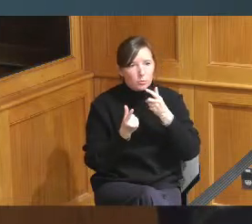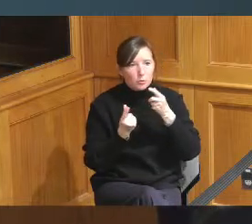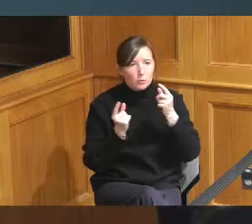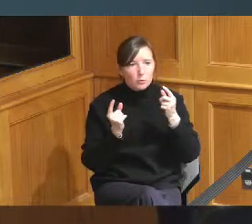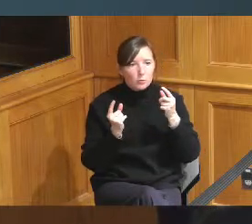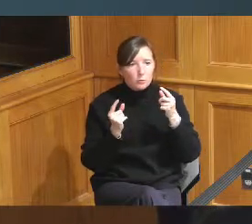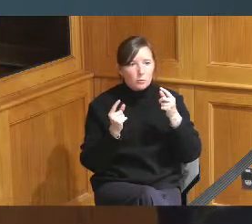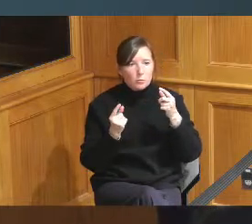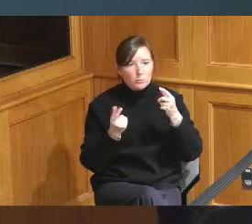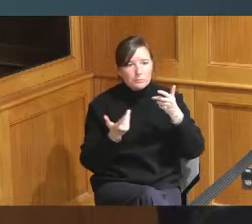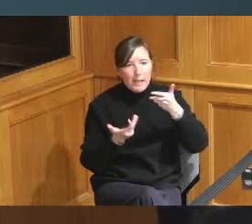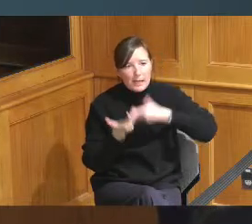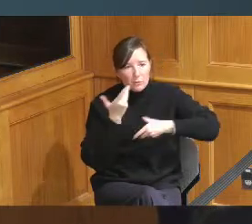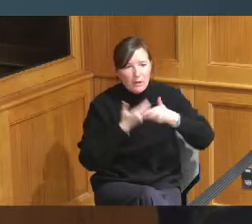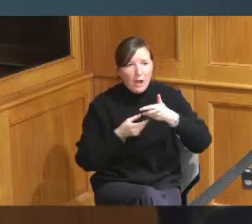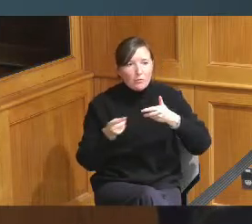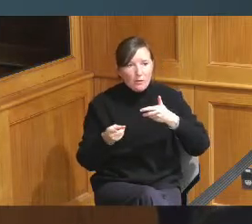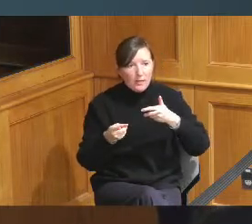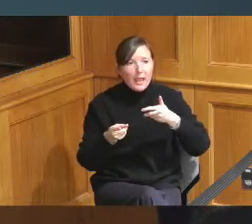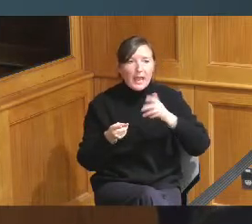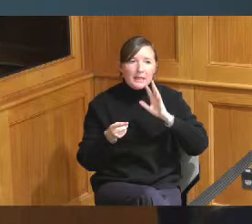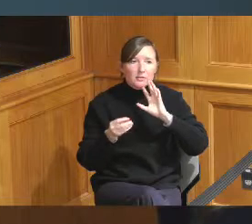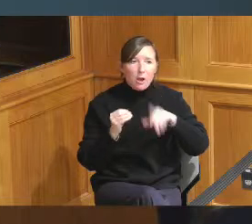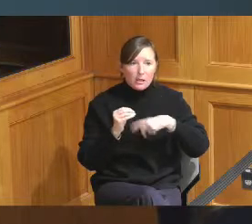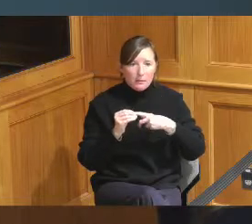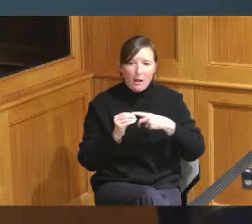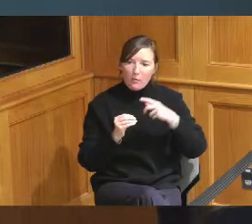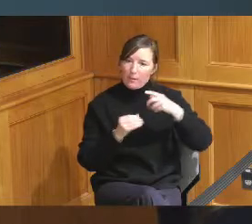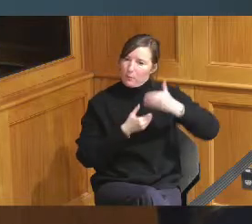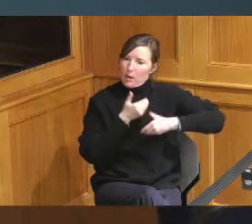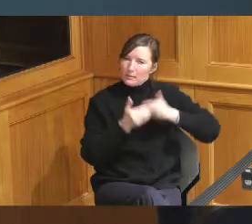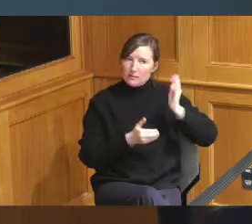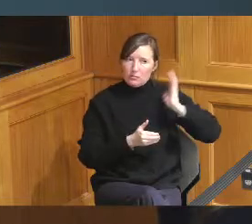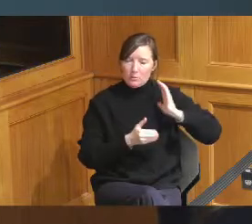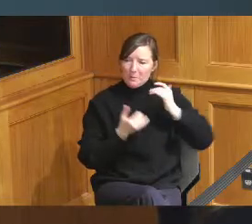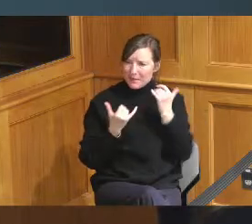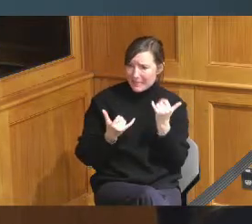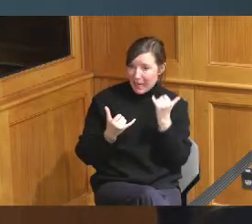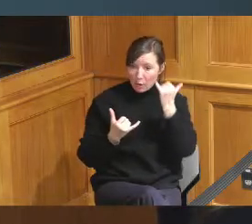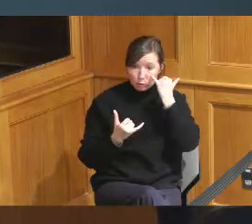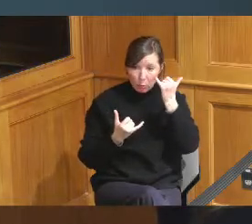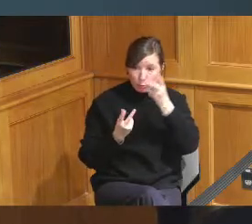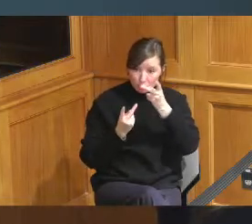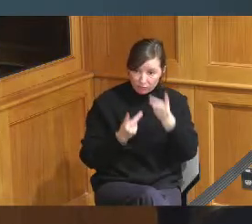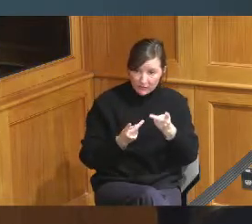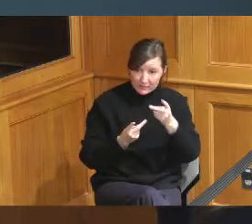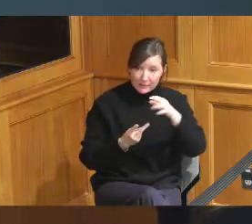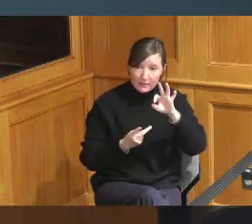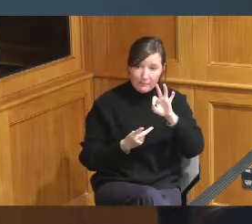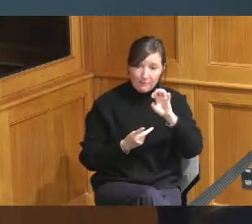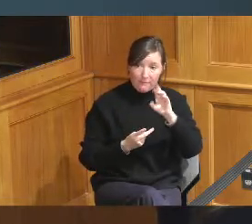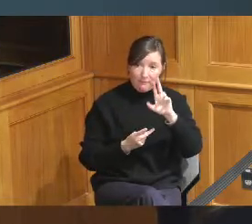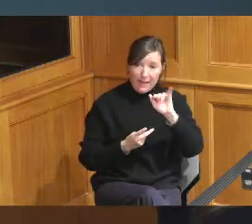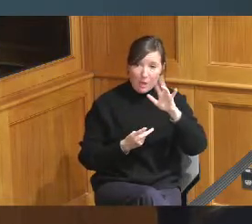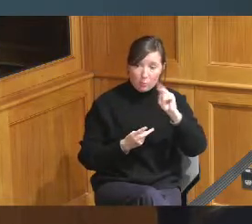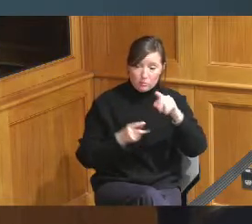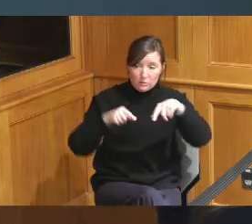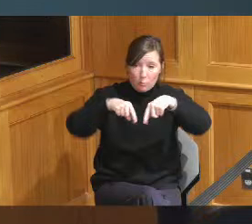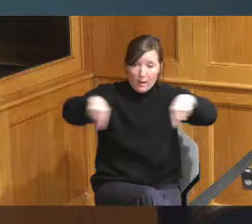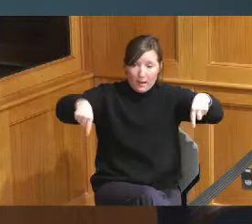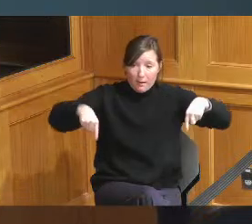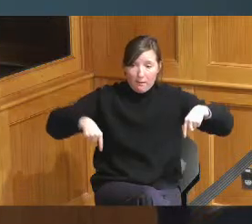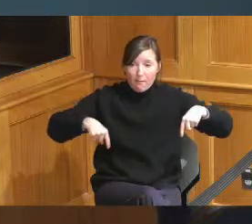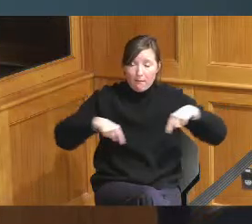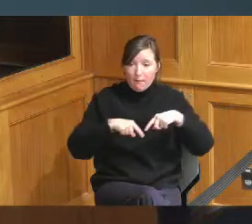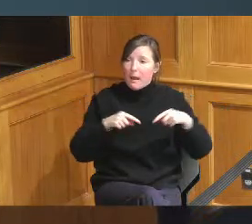that can talk about the original process. Now, when you go to Fountain Square, everything that has transpired, and we